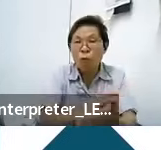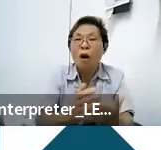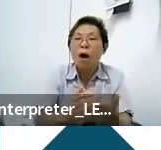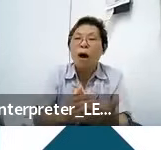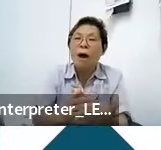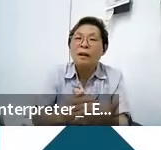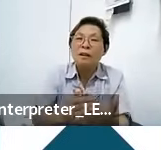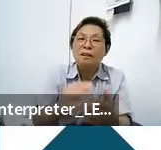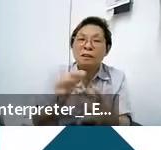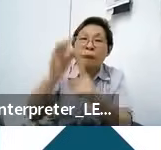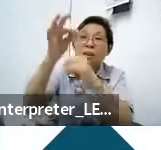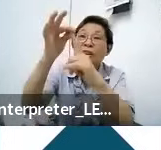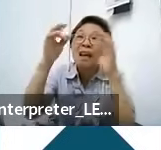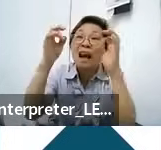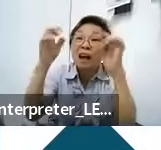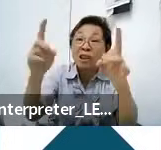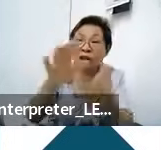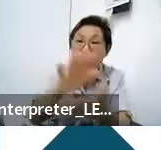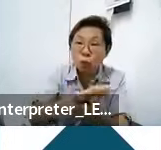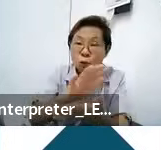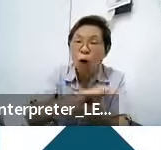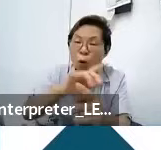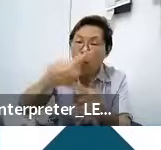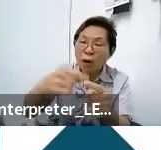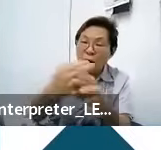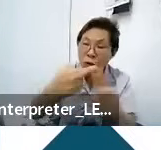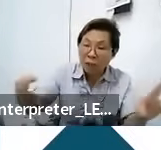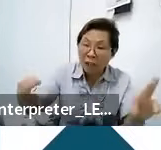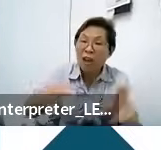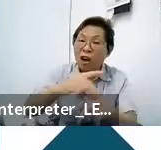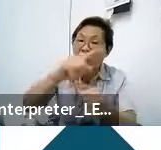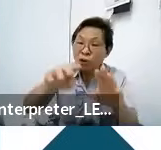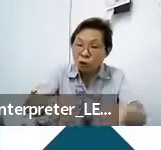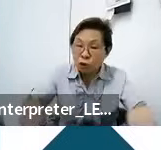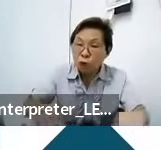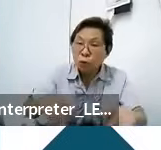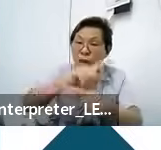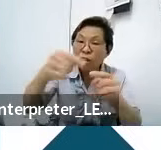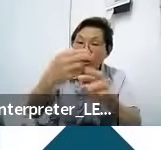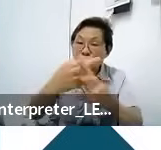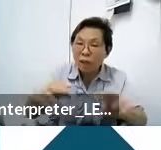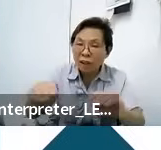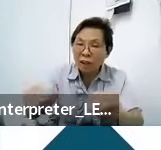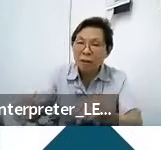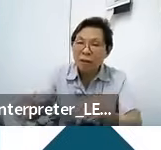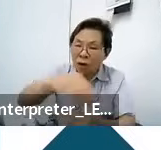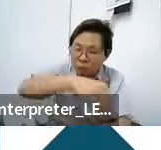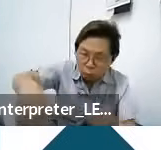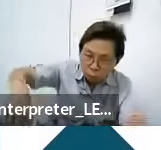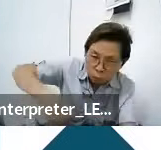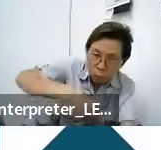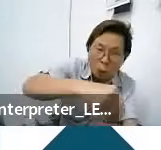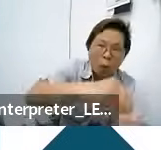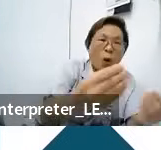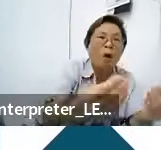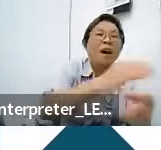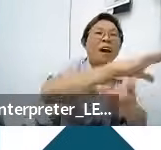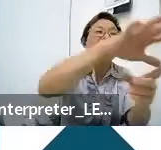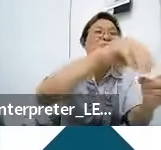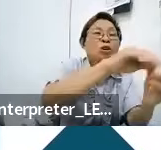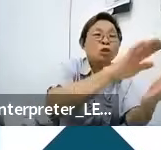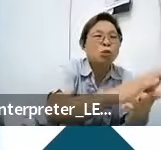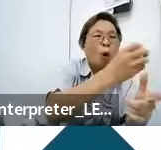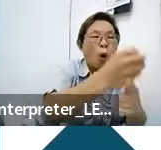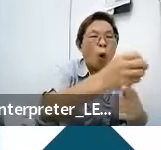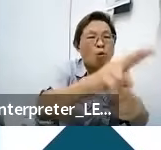school, but when they are ready, so they can move or transitioning to inclusive school, vocational school,